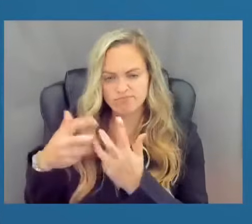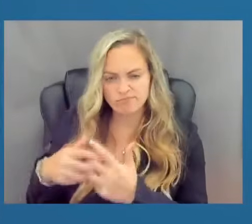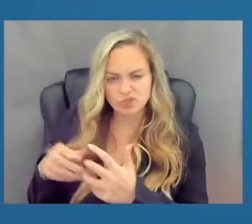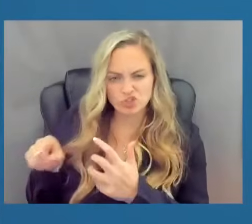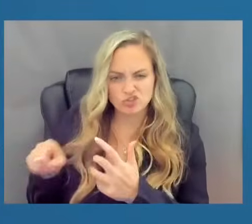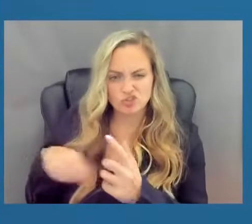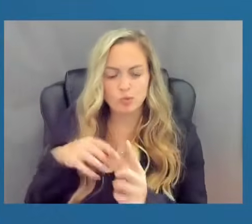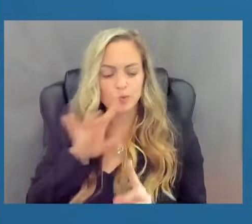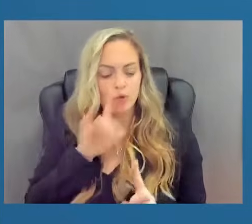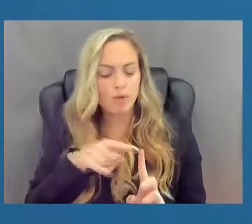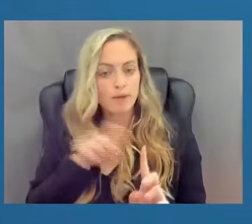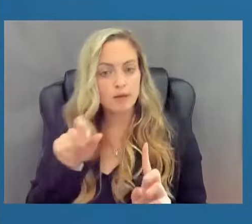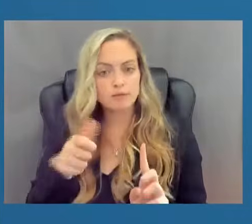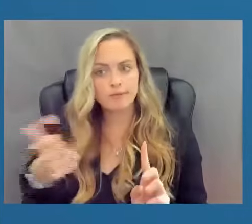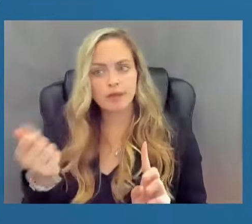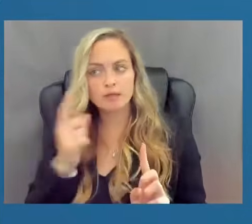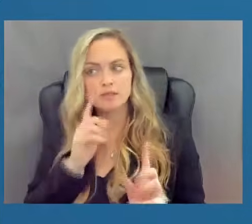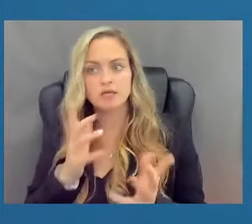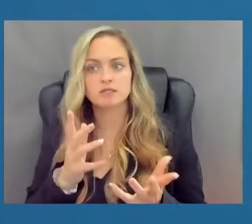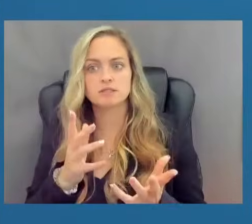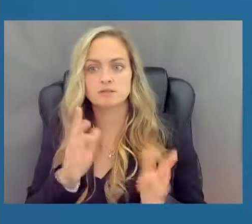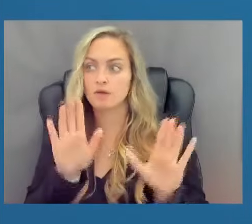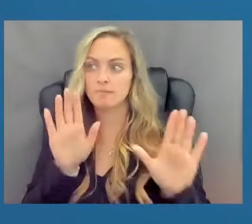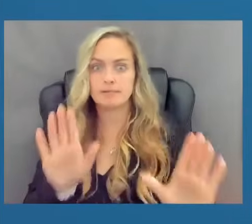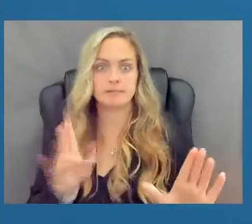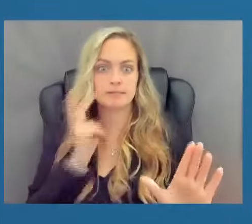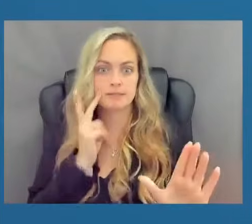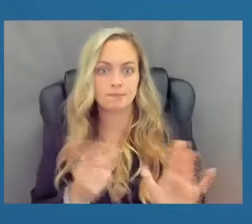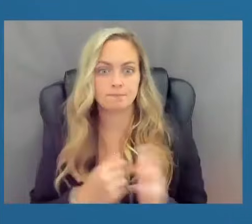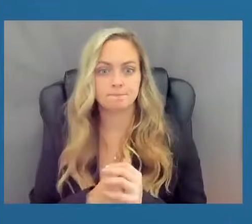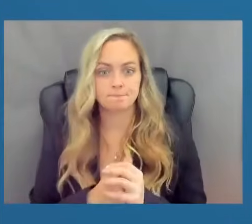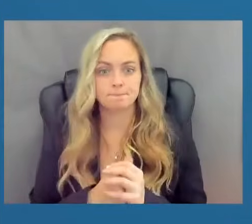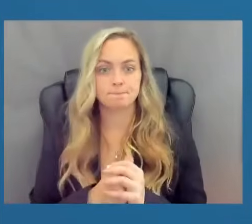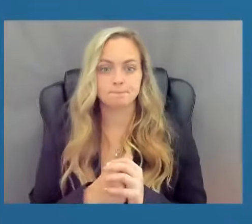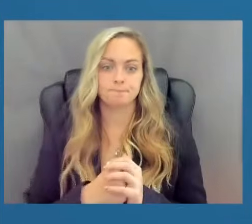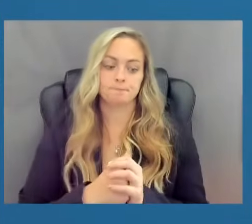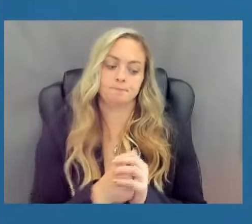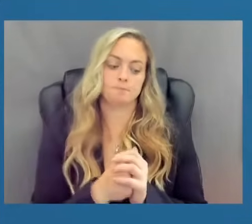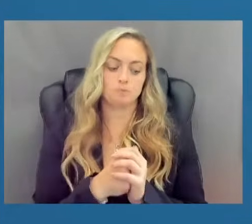talk about something that is quite amazing, and that is the